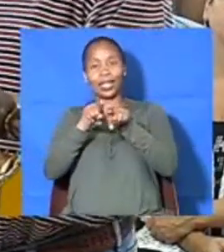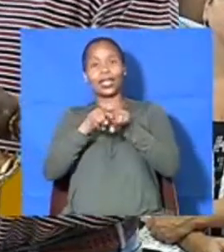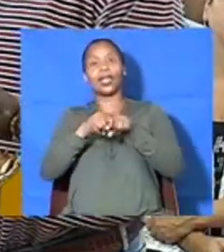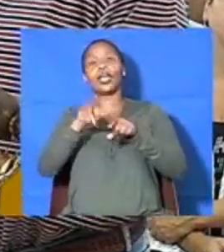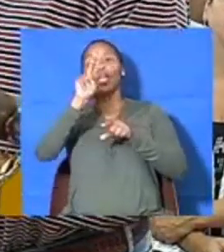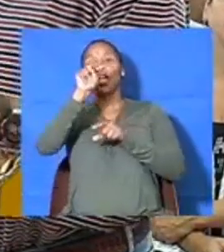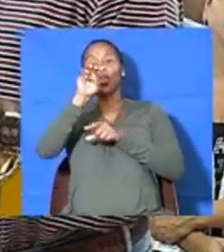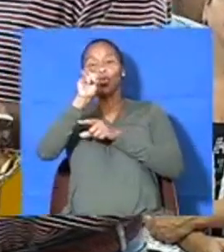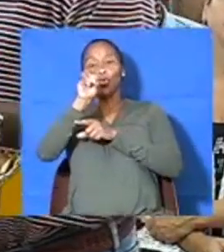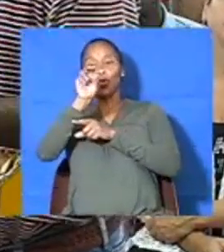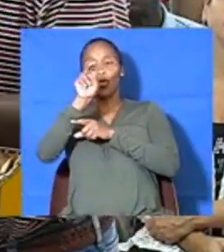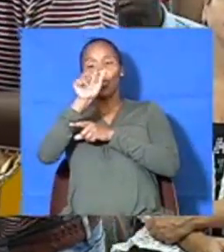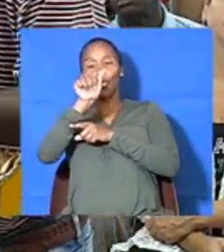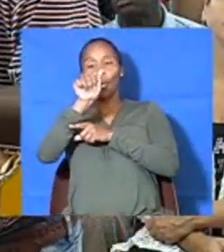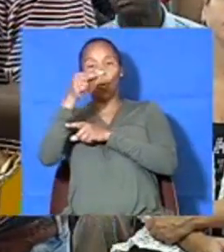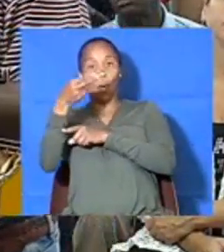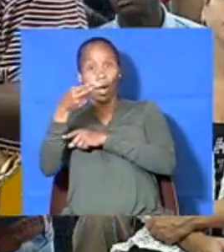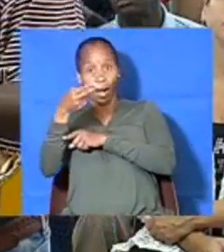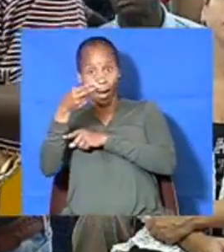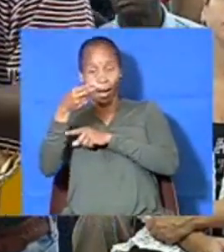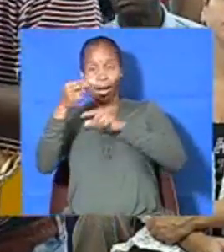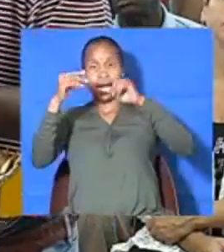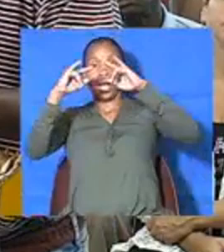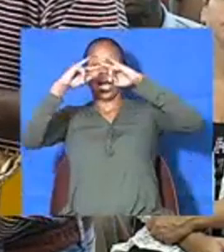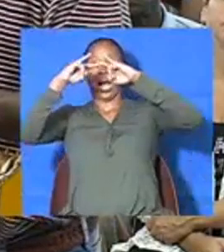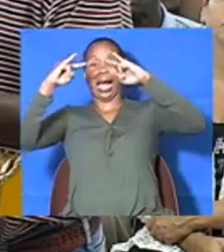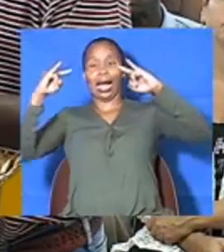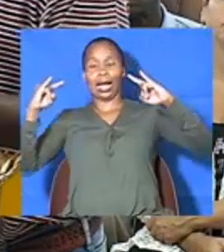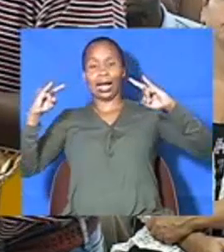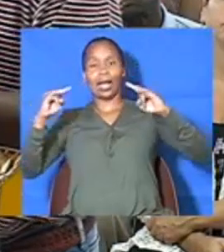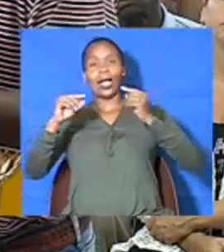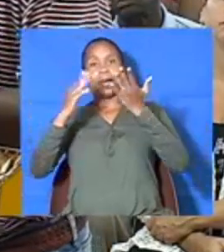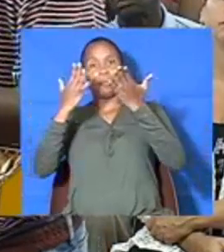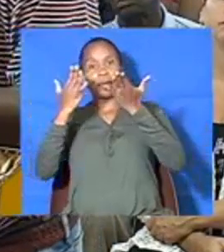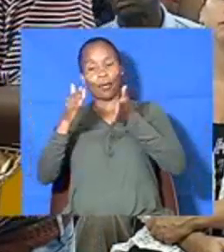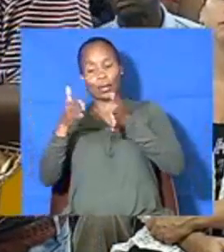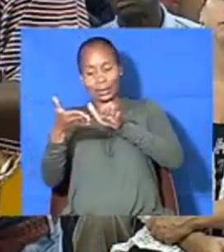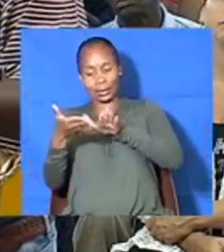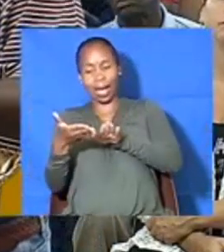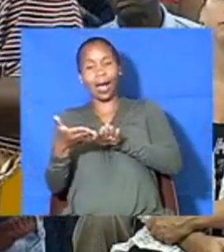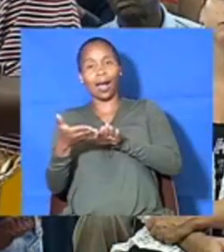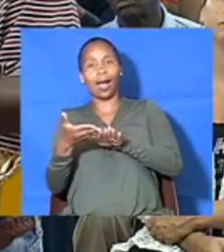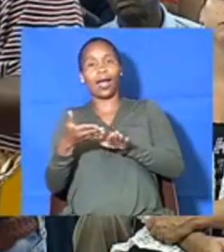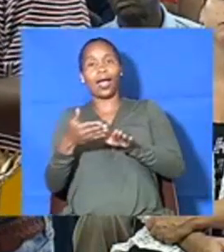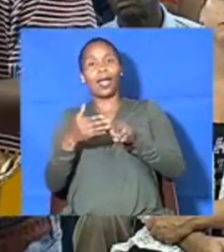As we heard that there is insurance and there are those who can afford and those who cannot afford.